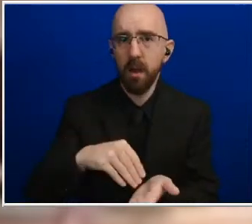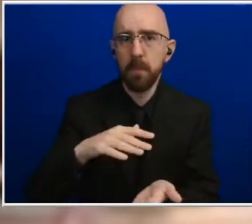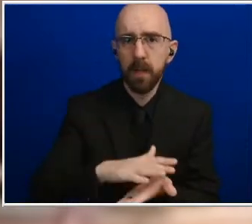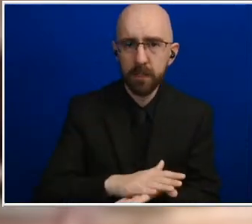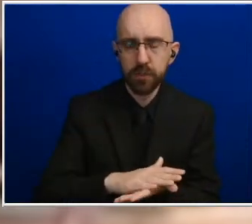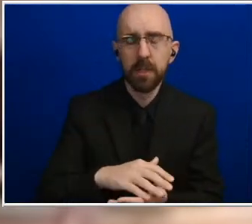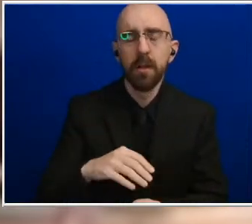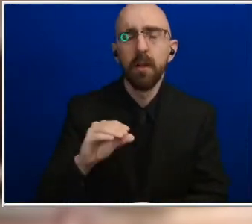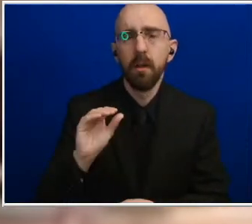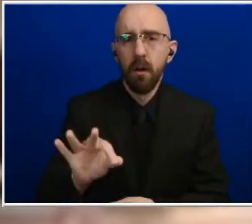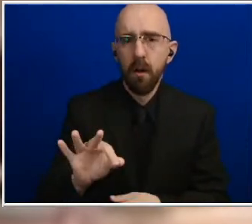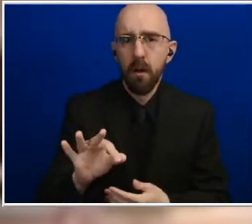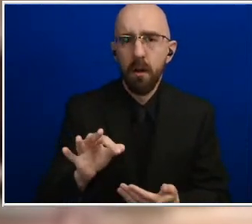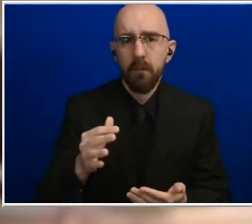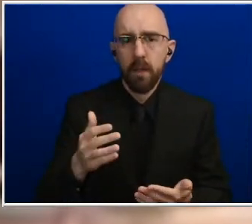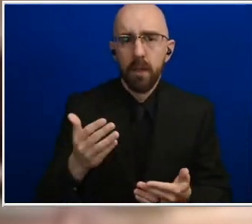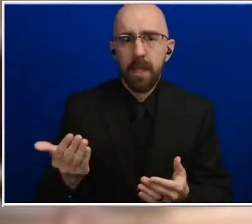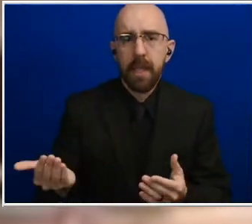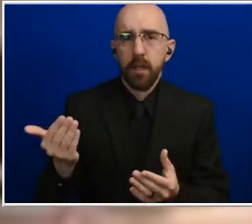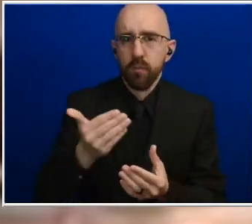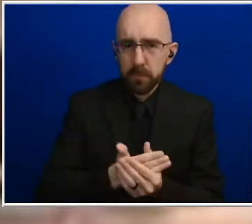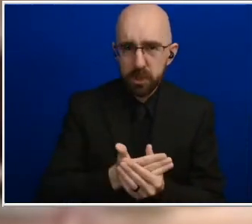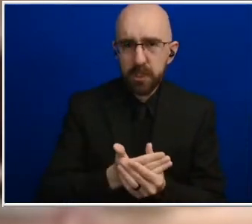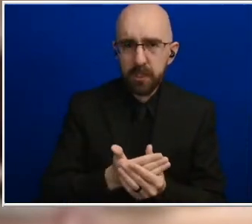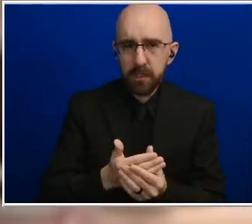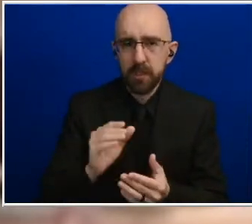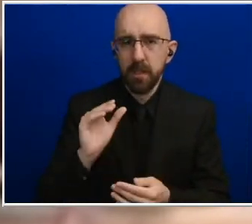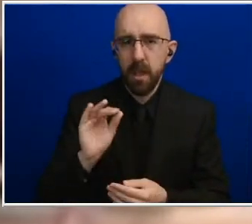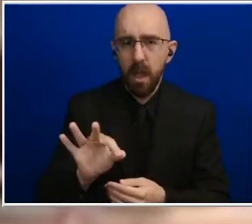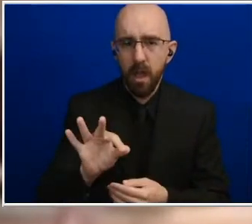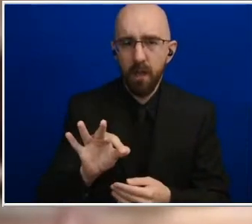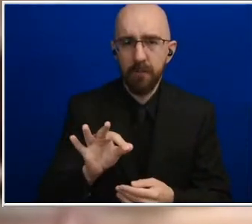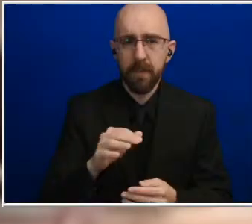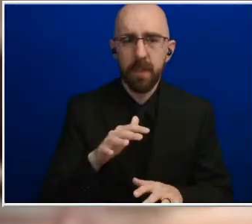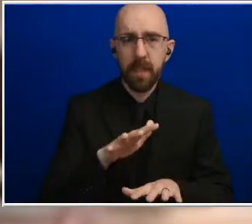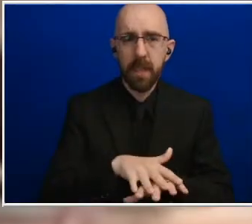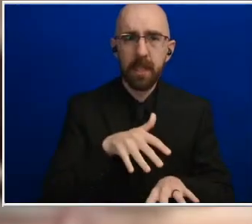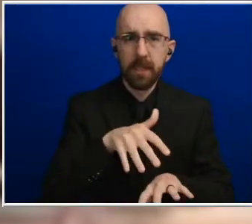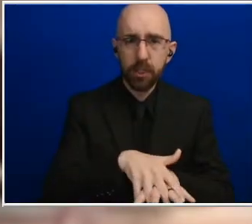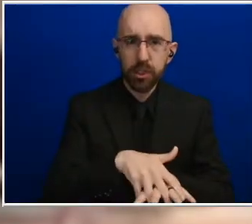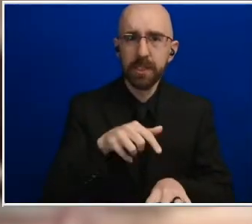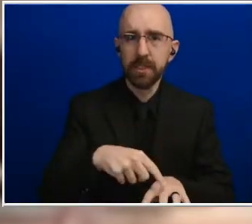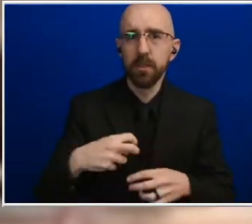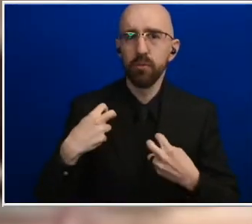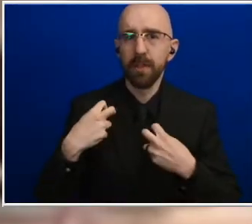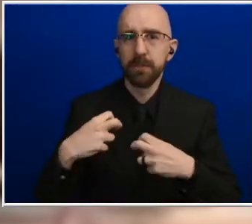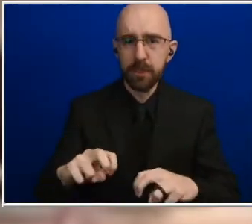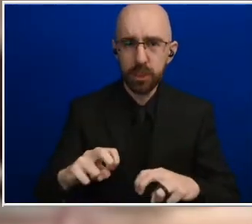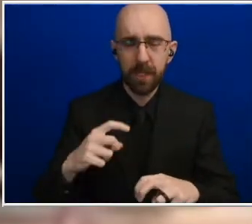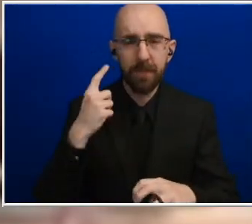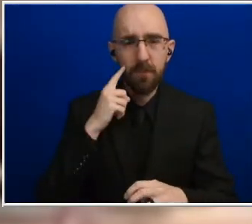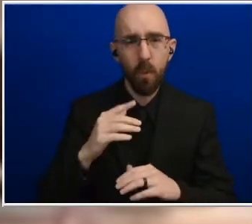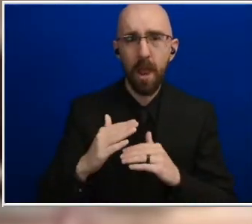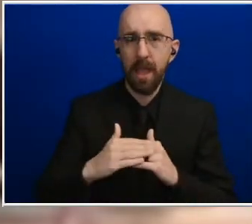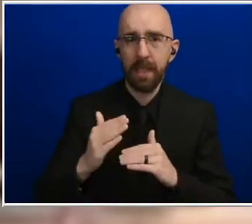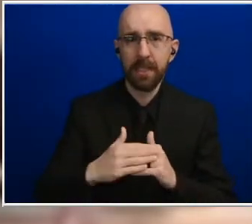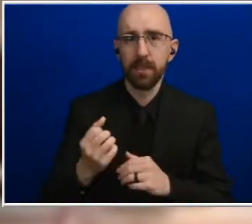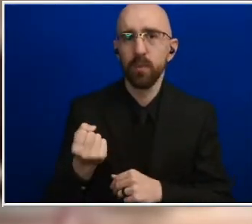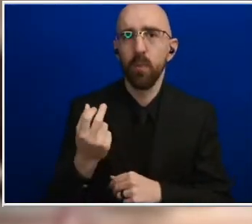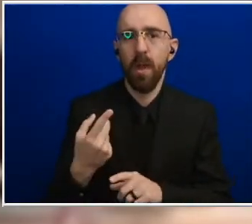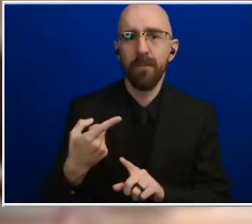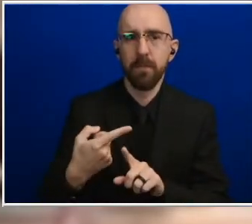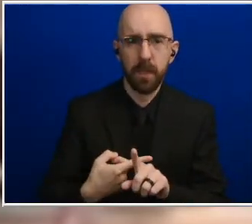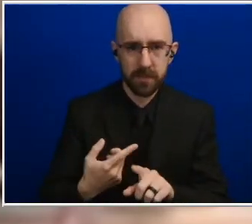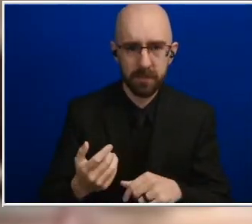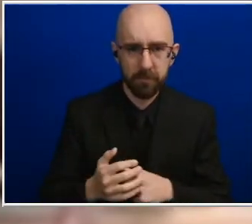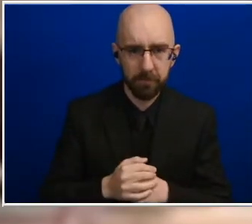of interruption of indigenous transmission for at least 12 months.